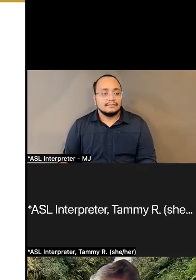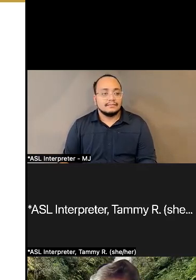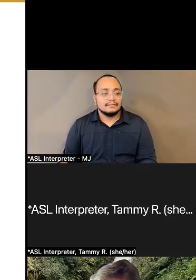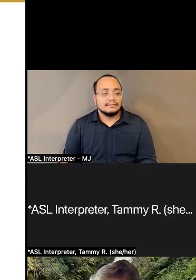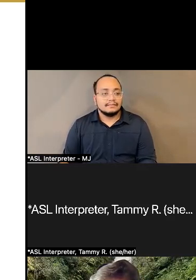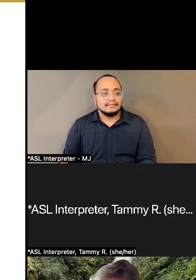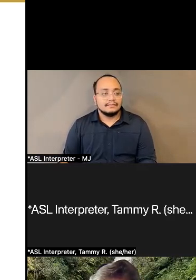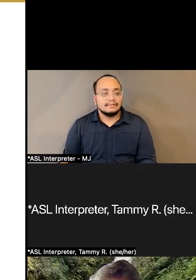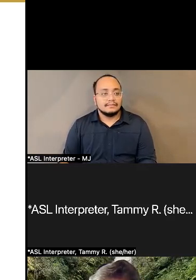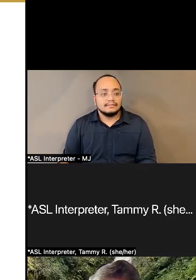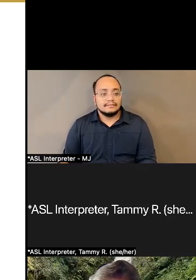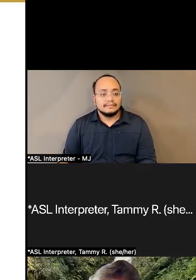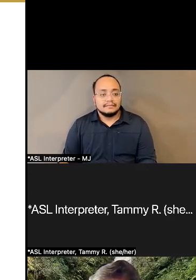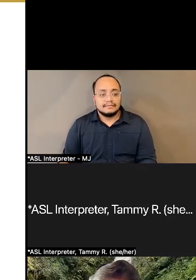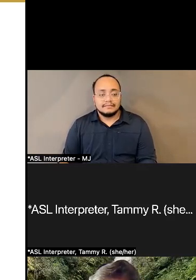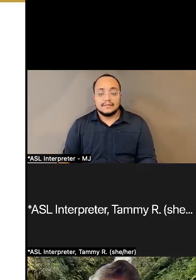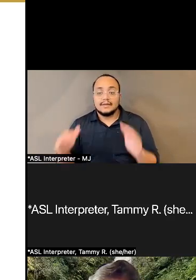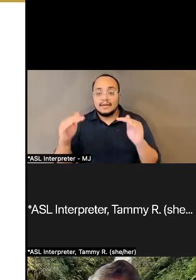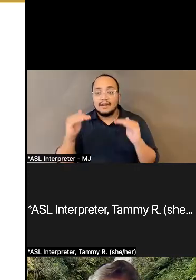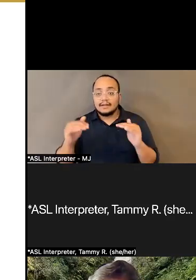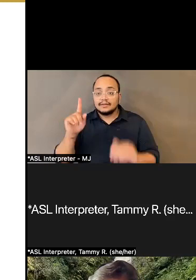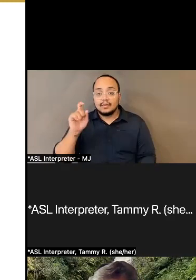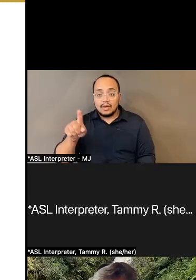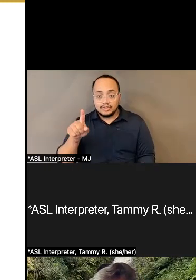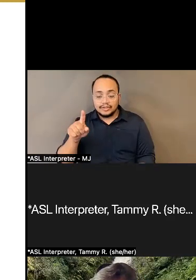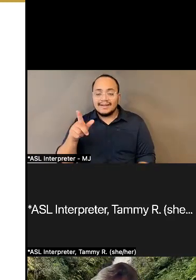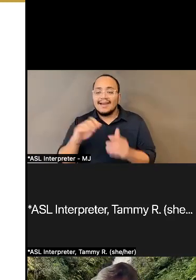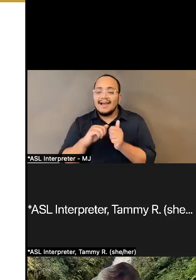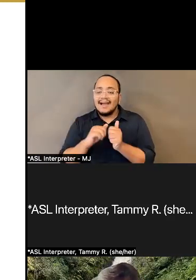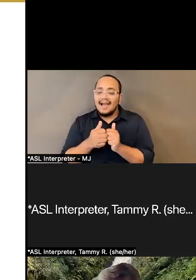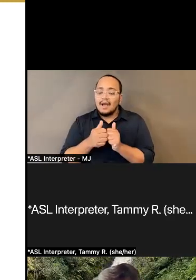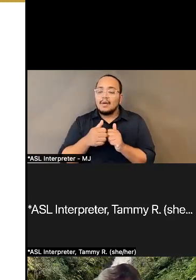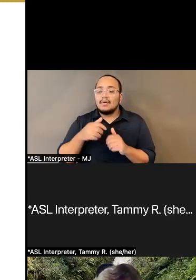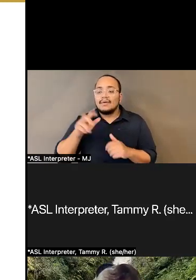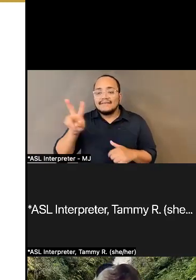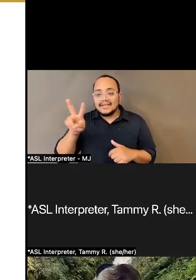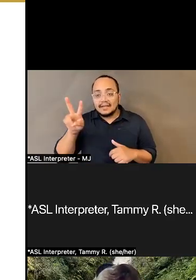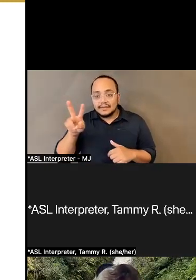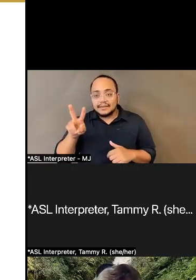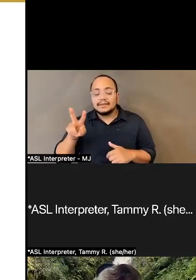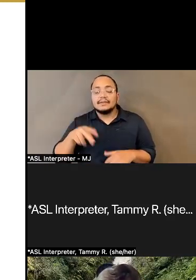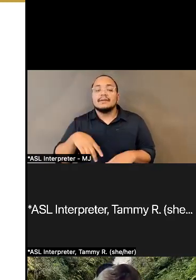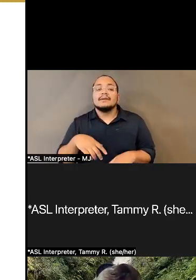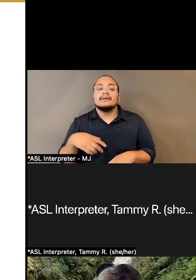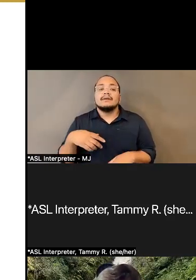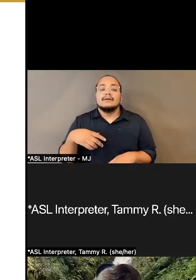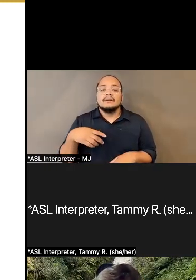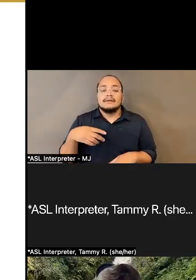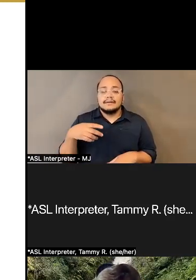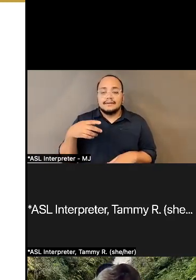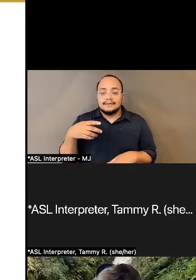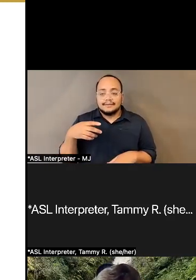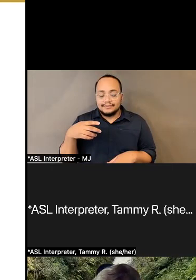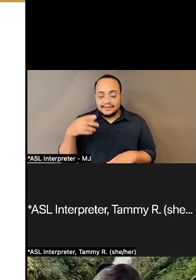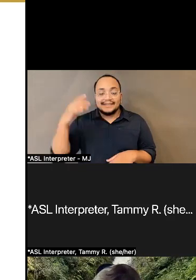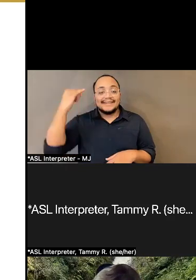All right, the next question that popped up is, how are victims of DV handled when the perpetrator is